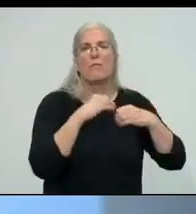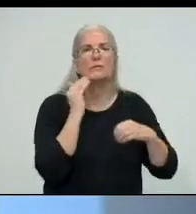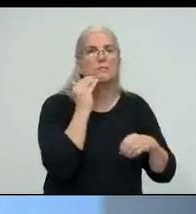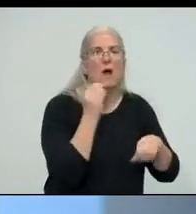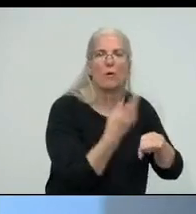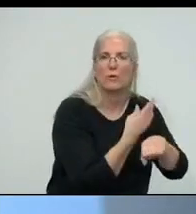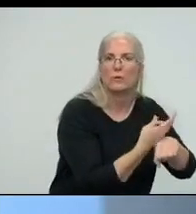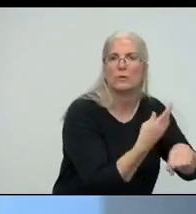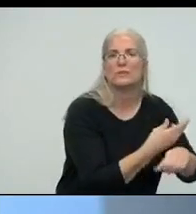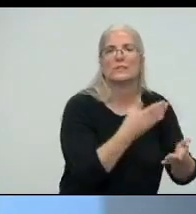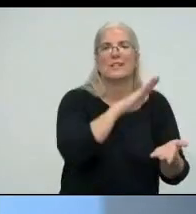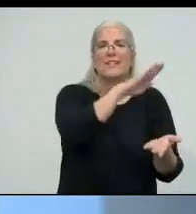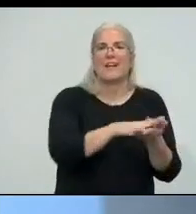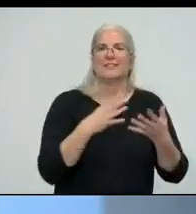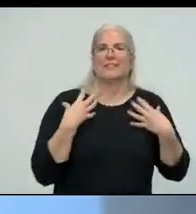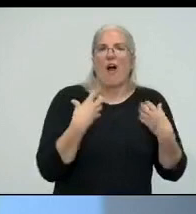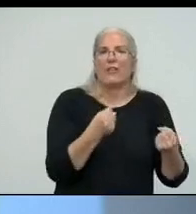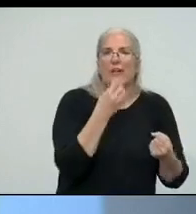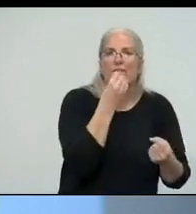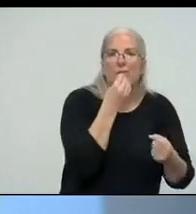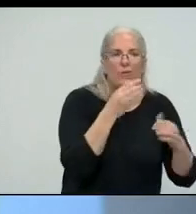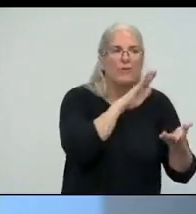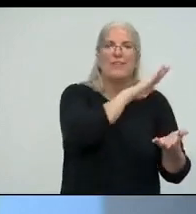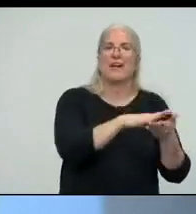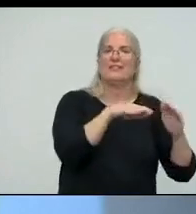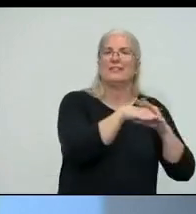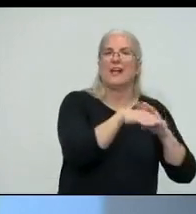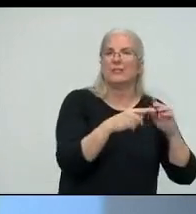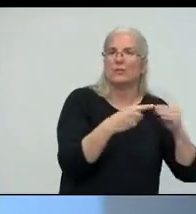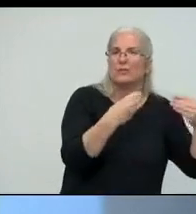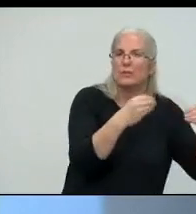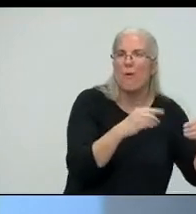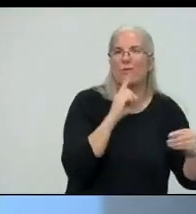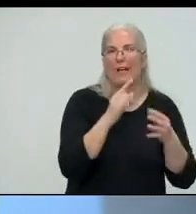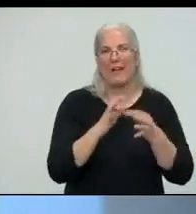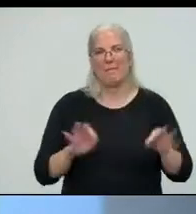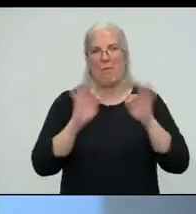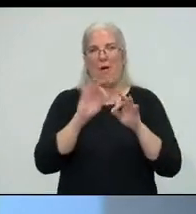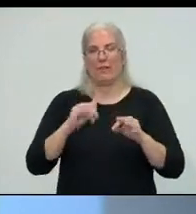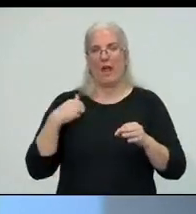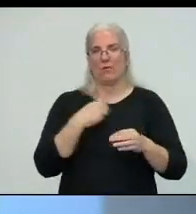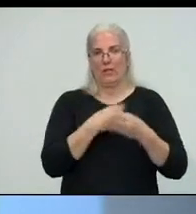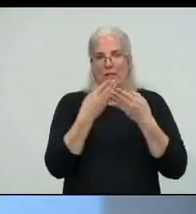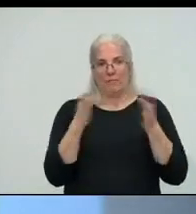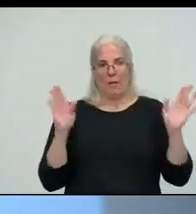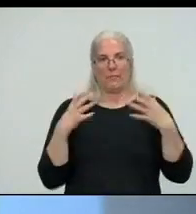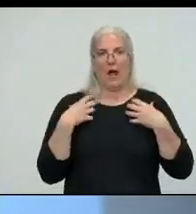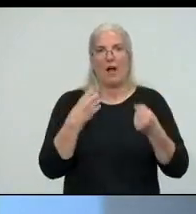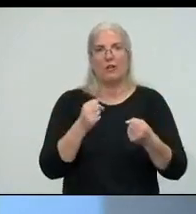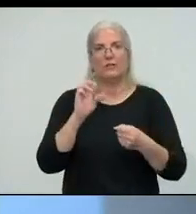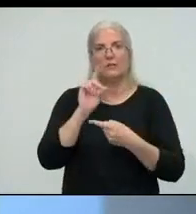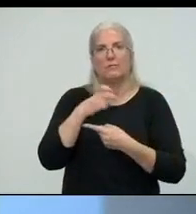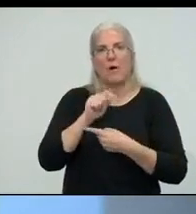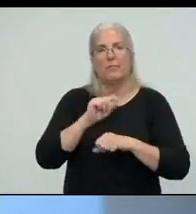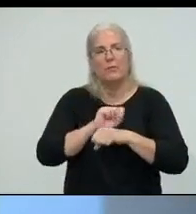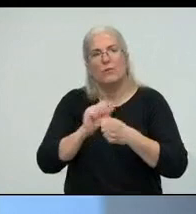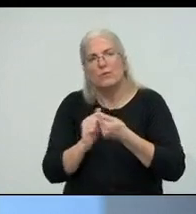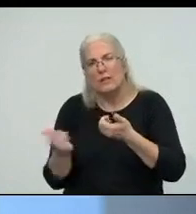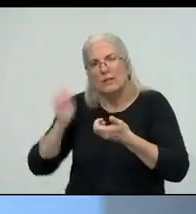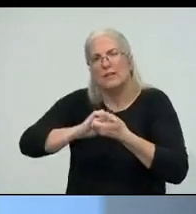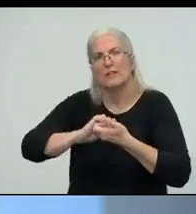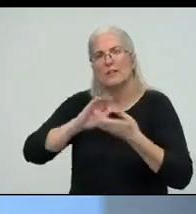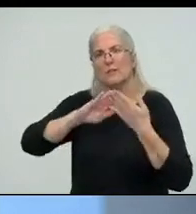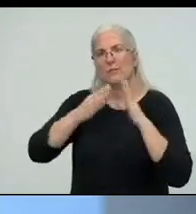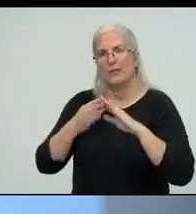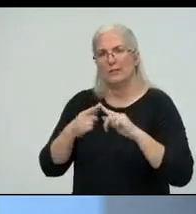those we know are really important factors that we in the Public Health Department are working in partnership with communities and cities to address and change